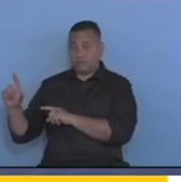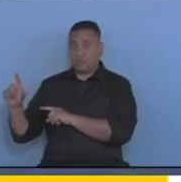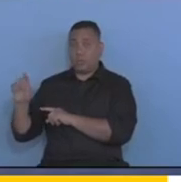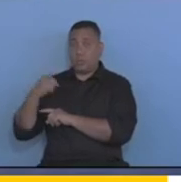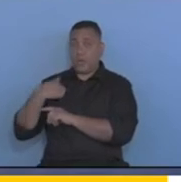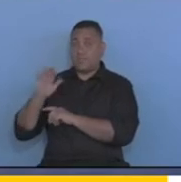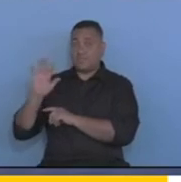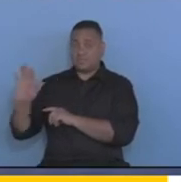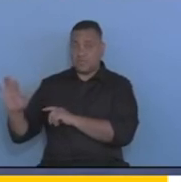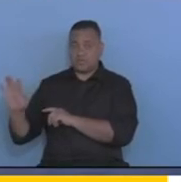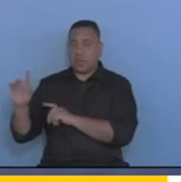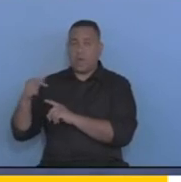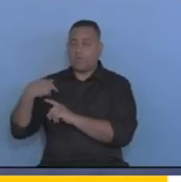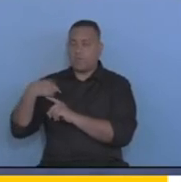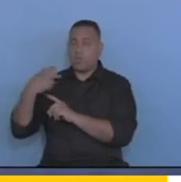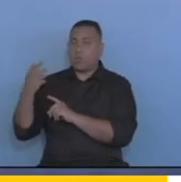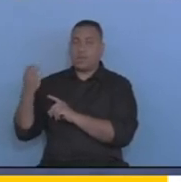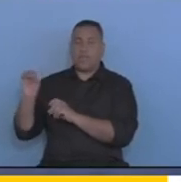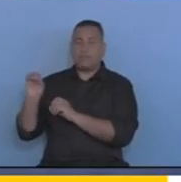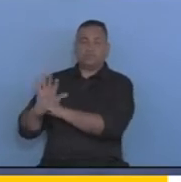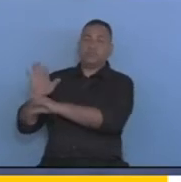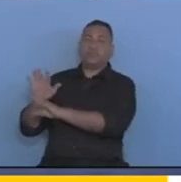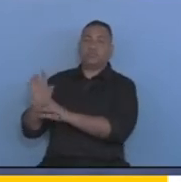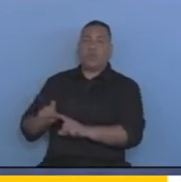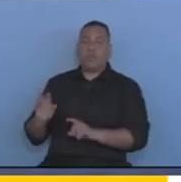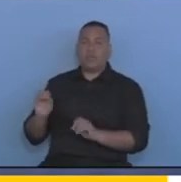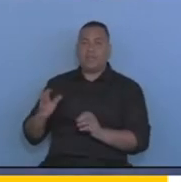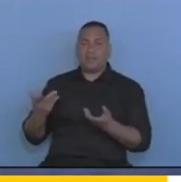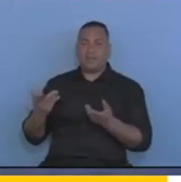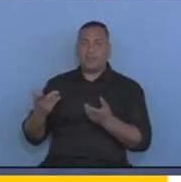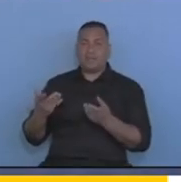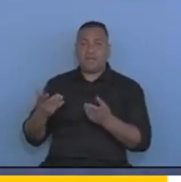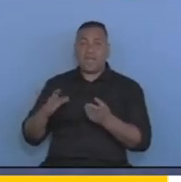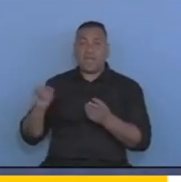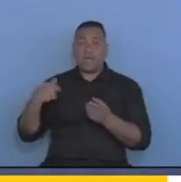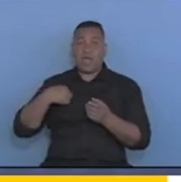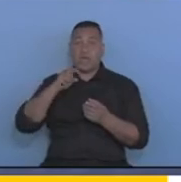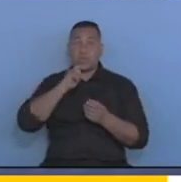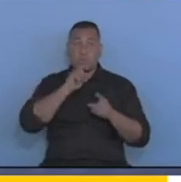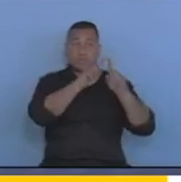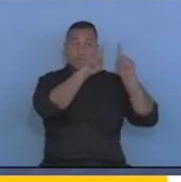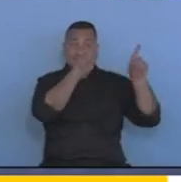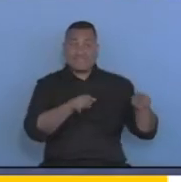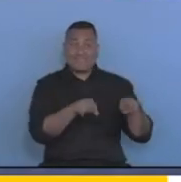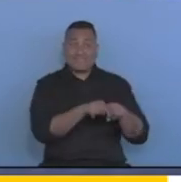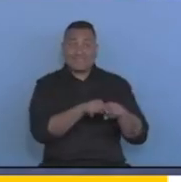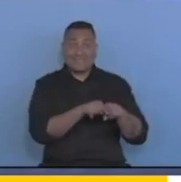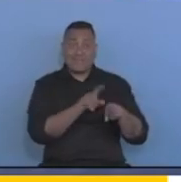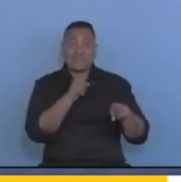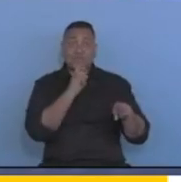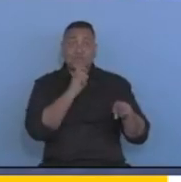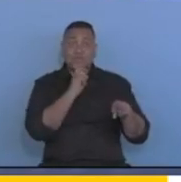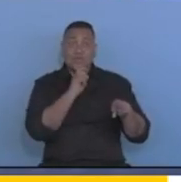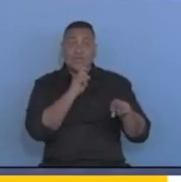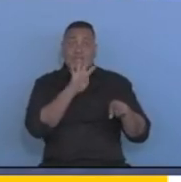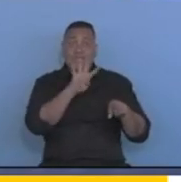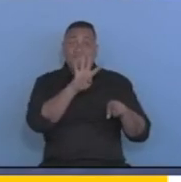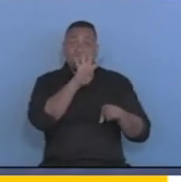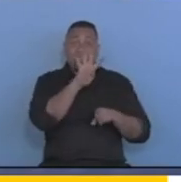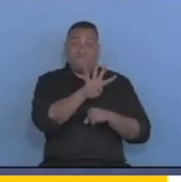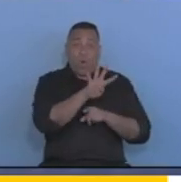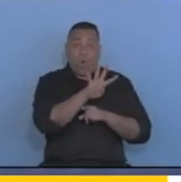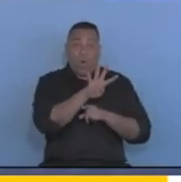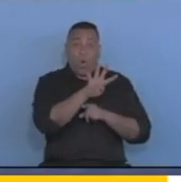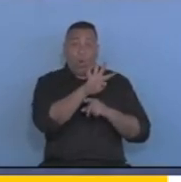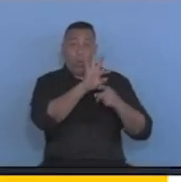series, you now have 72 volts. You will definitely shock. If you have four, you'll probably die if you touch the panel, the wires. So